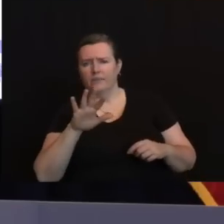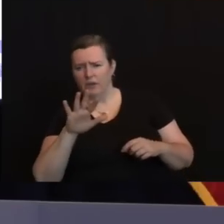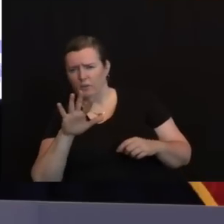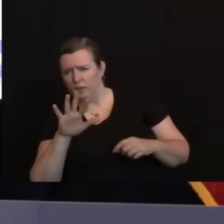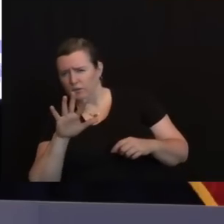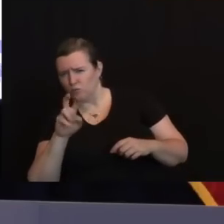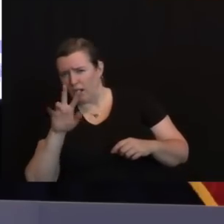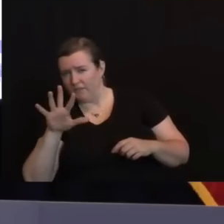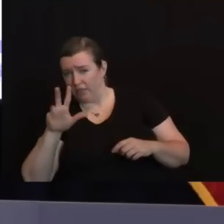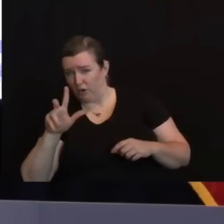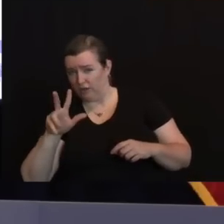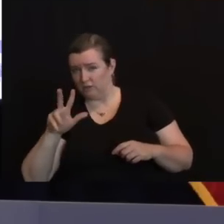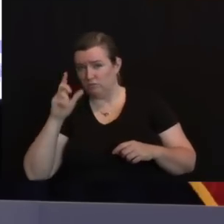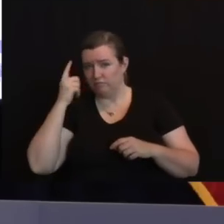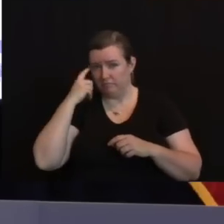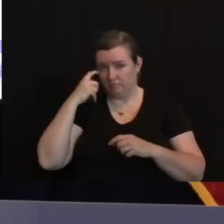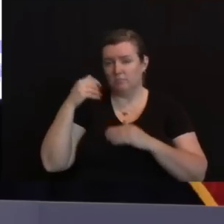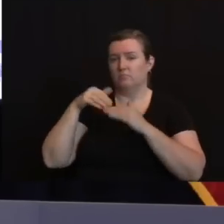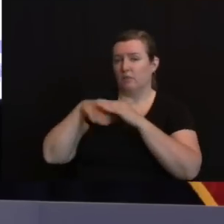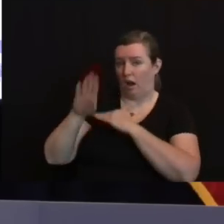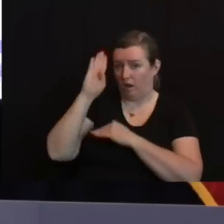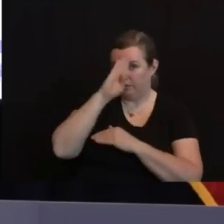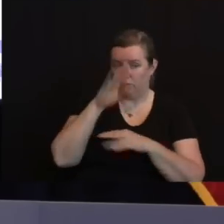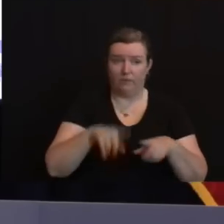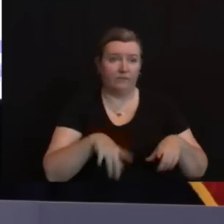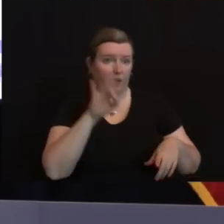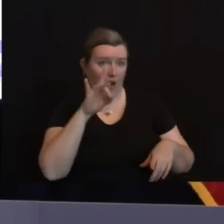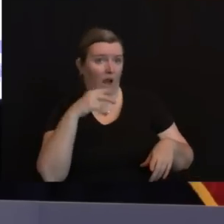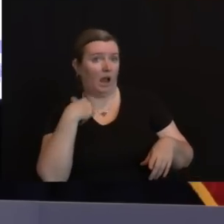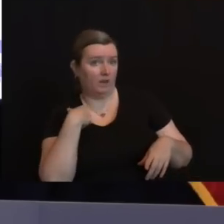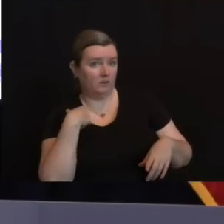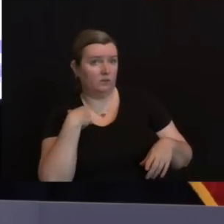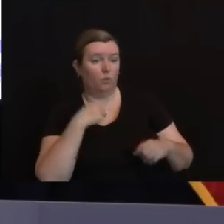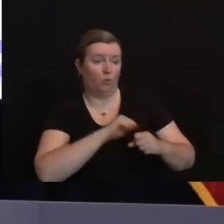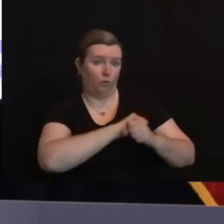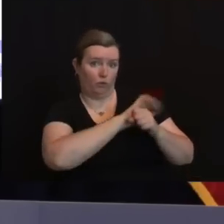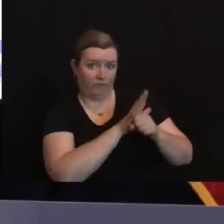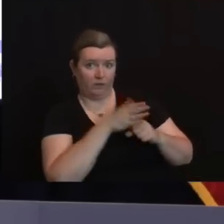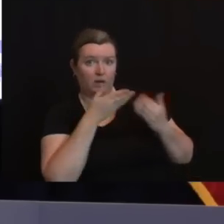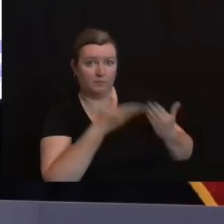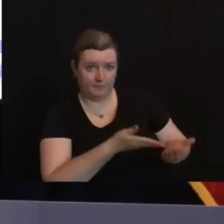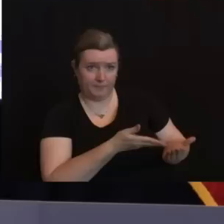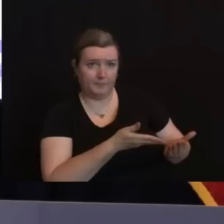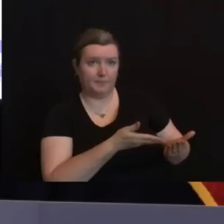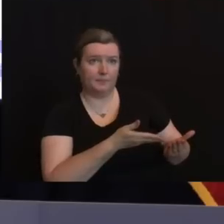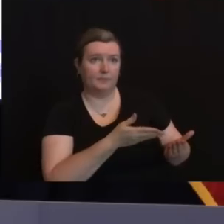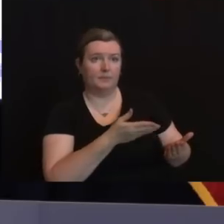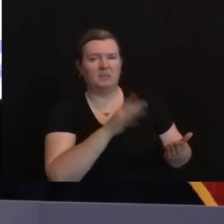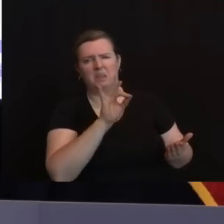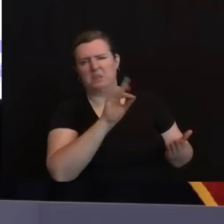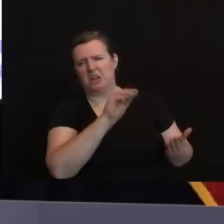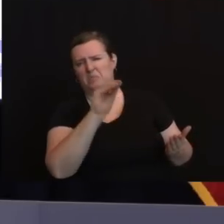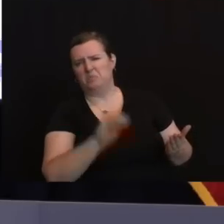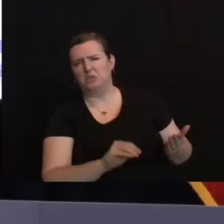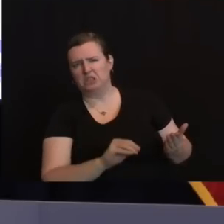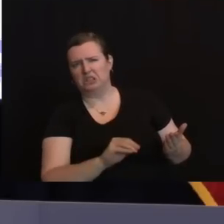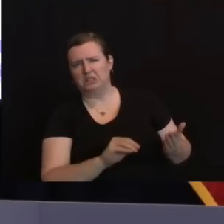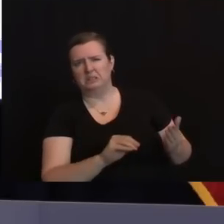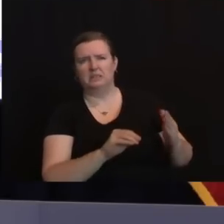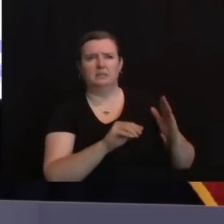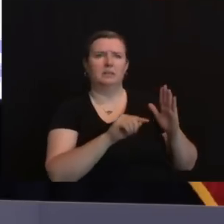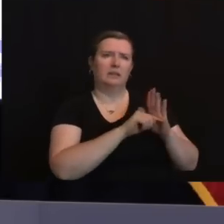to absolute COVID patients is running, maybe 80% negative,